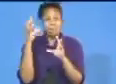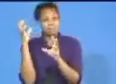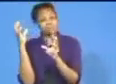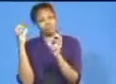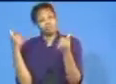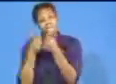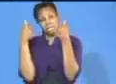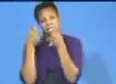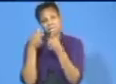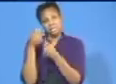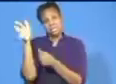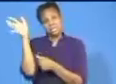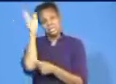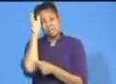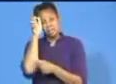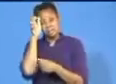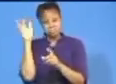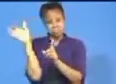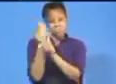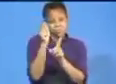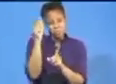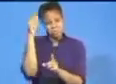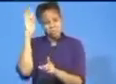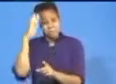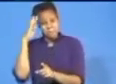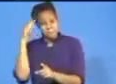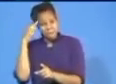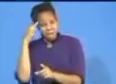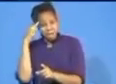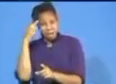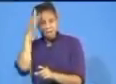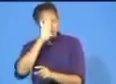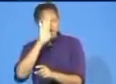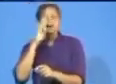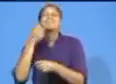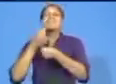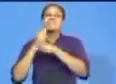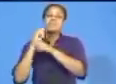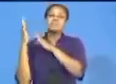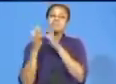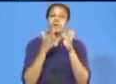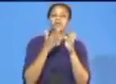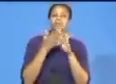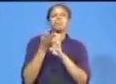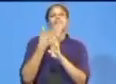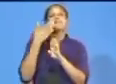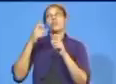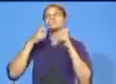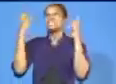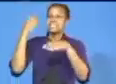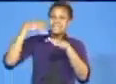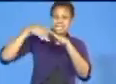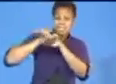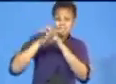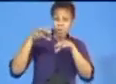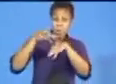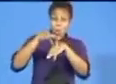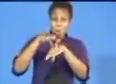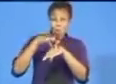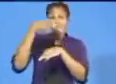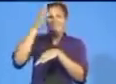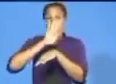mind, God made provision. Hear the preacher. Before sin entered, he provided a plan of